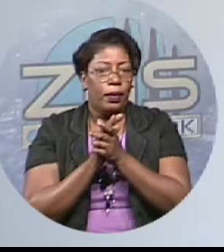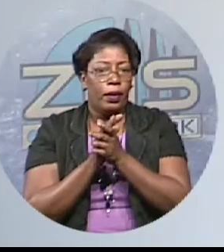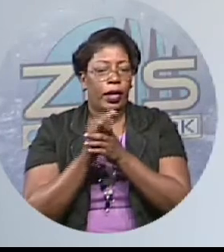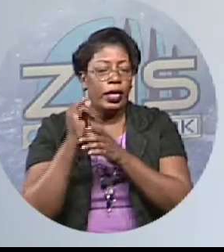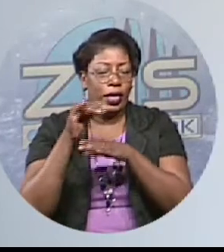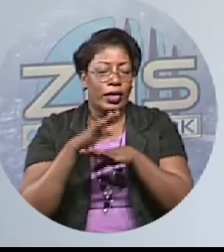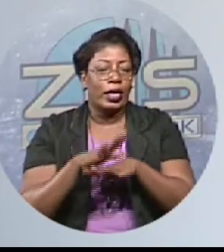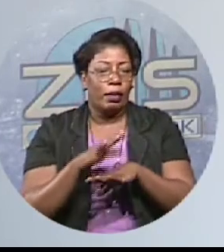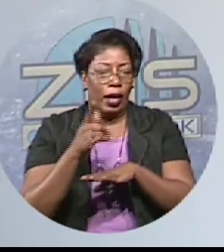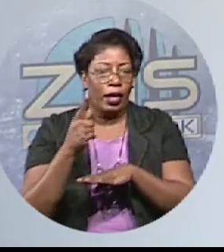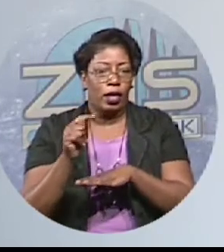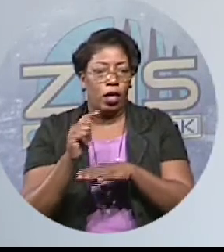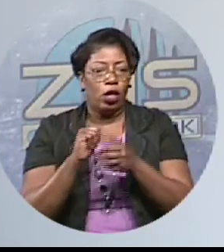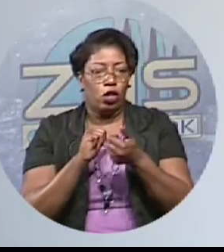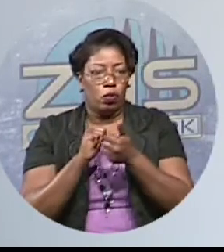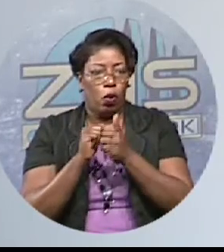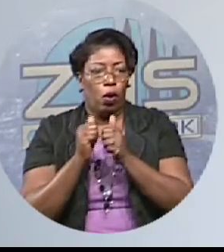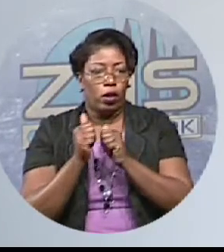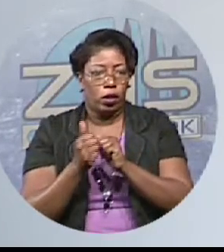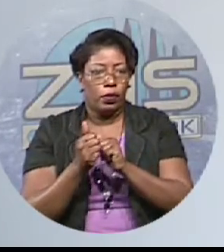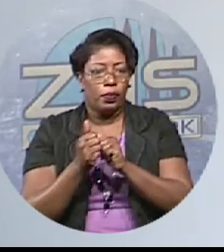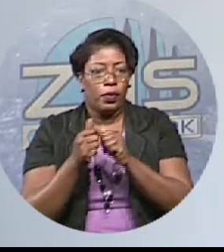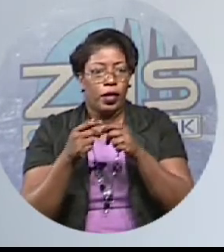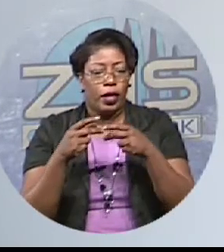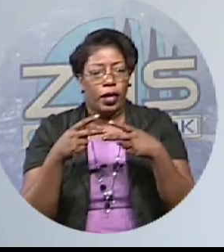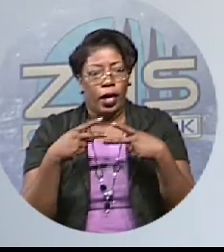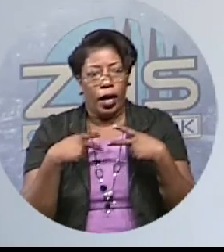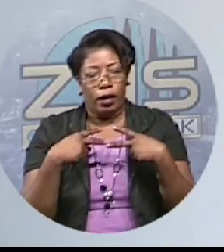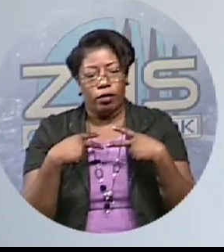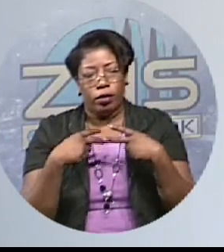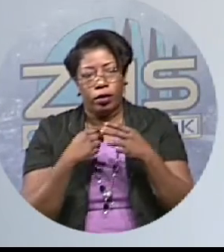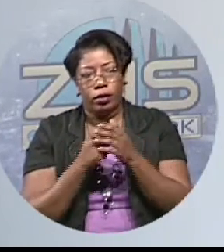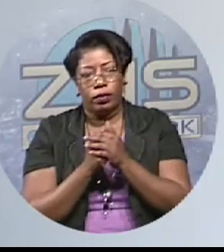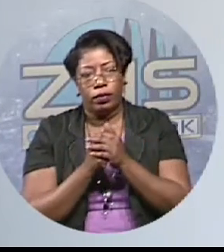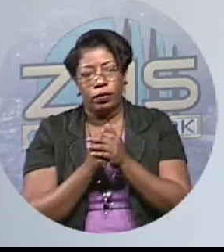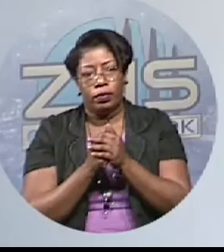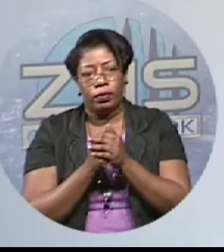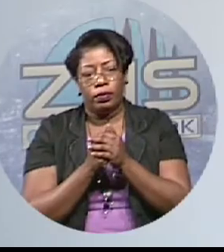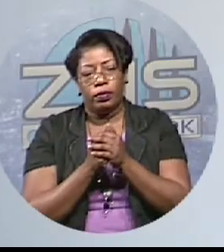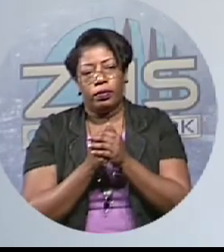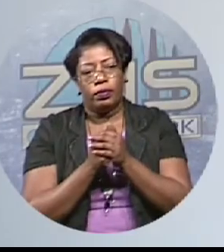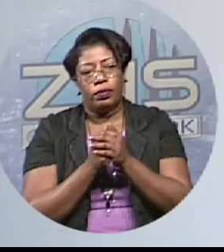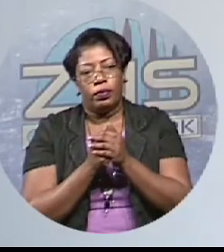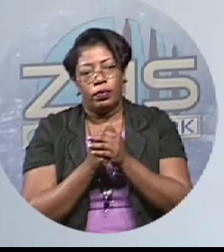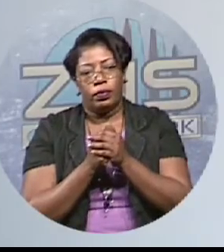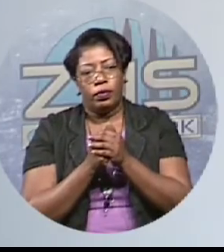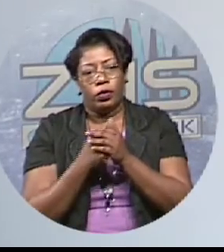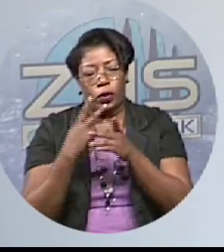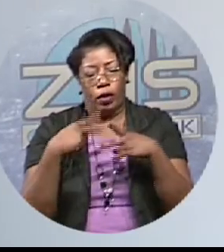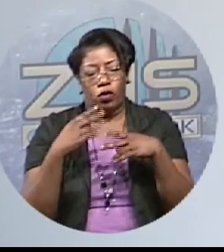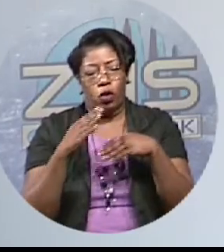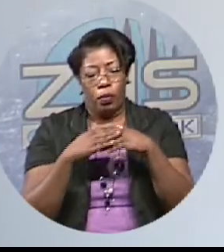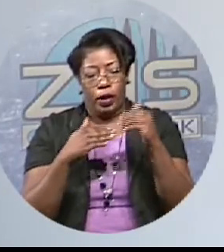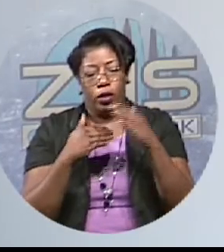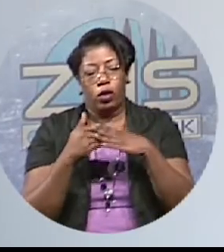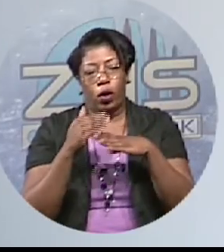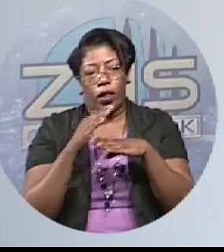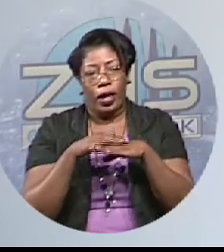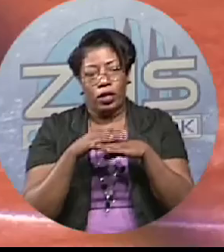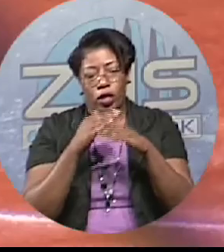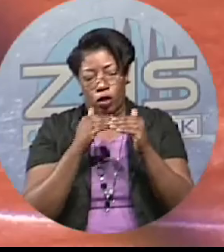sport. We now intend to build on that foundation and take it to another